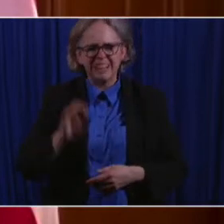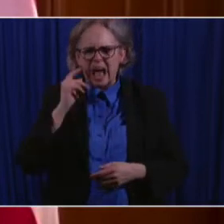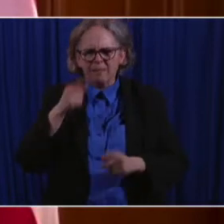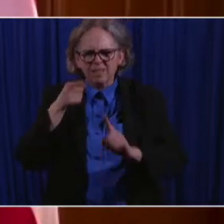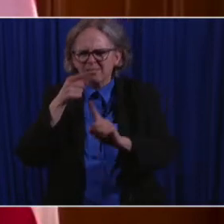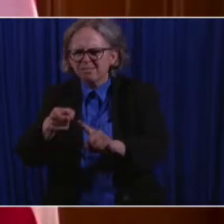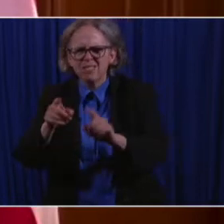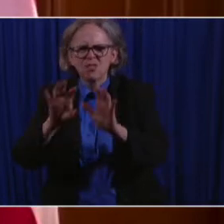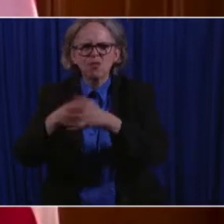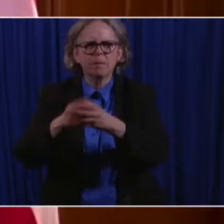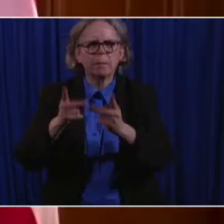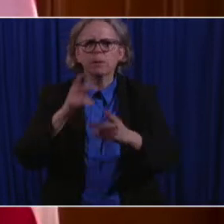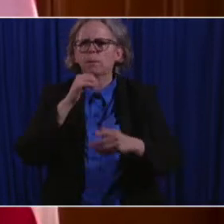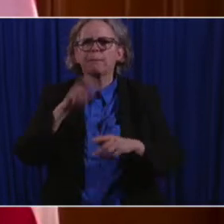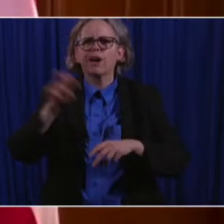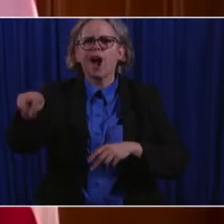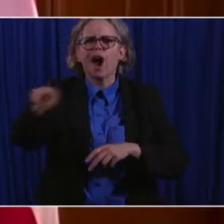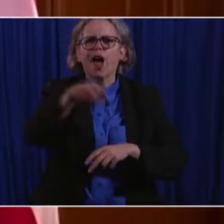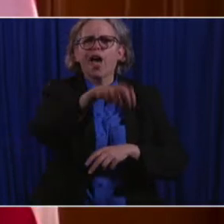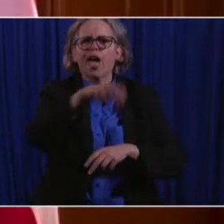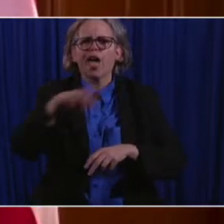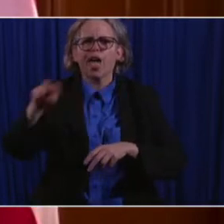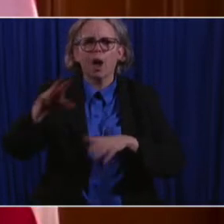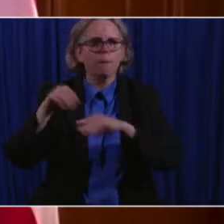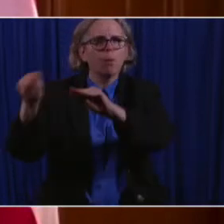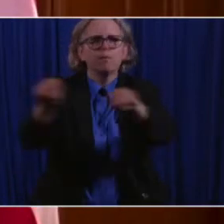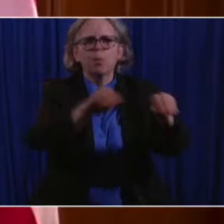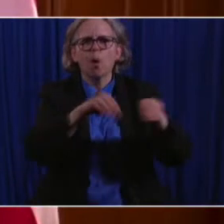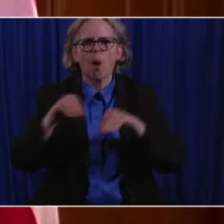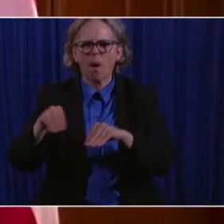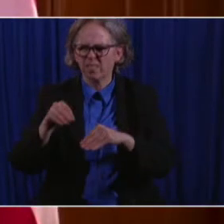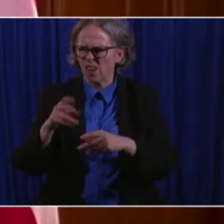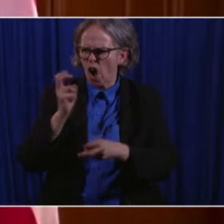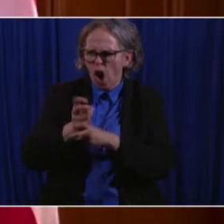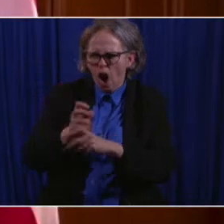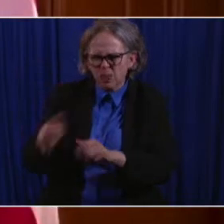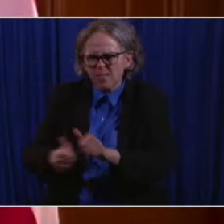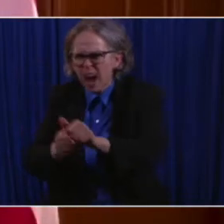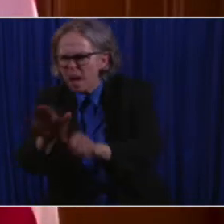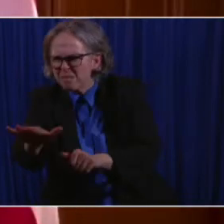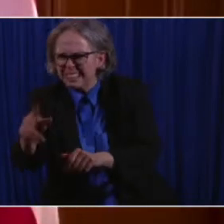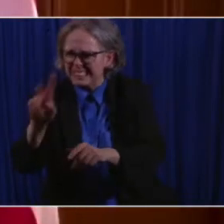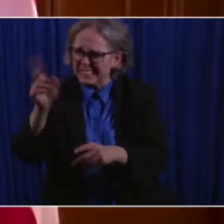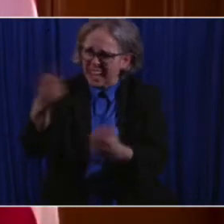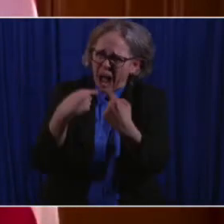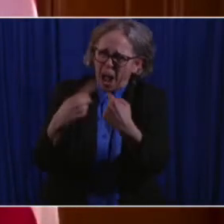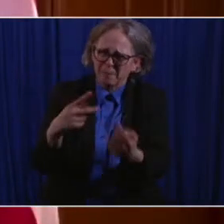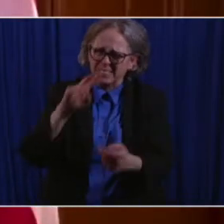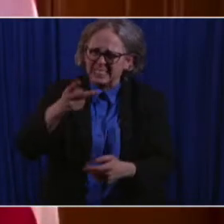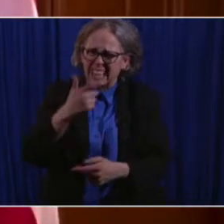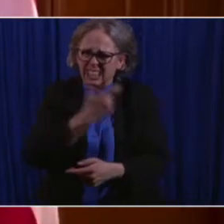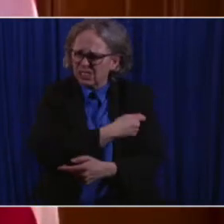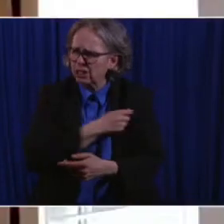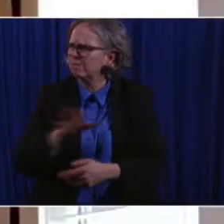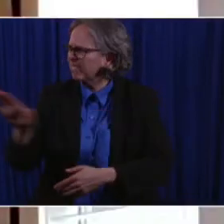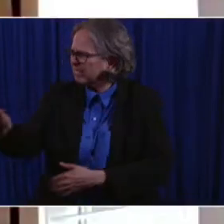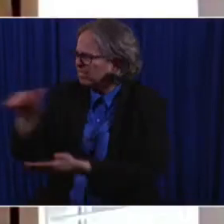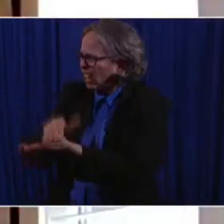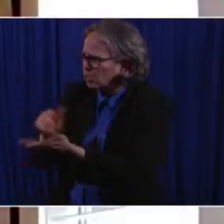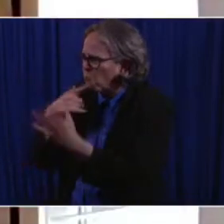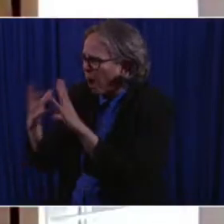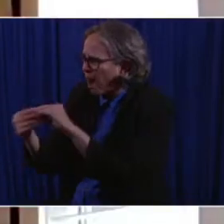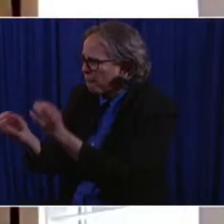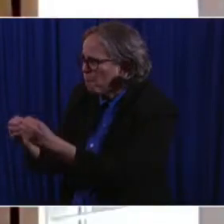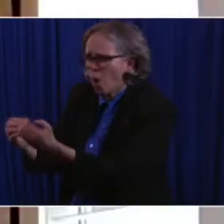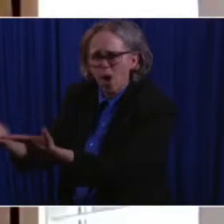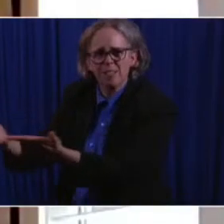make sure that they get that second shot. Dr. Vanderhoef, I don't know if you have any thoughts on the question. Yes, Governor, I